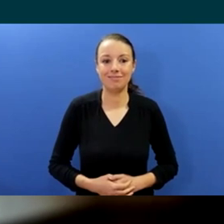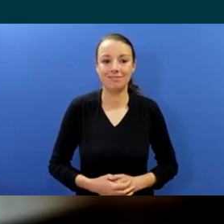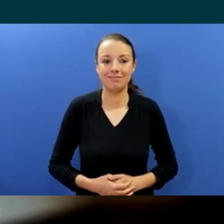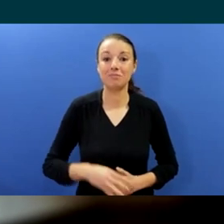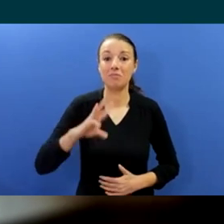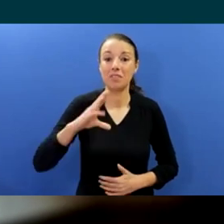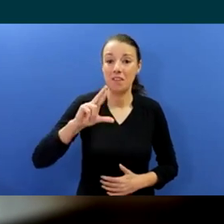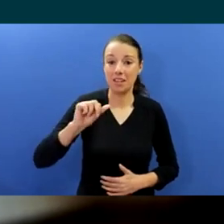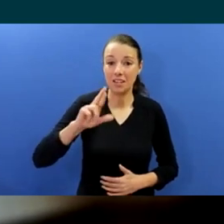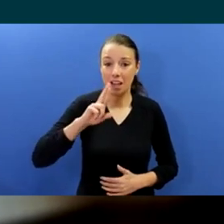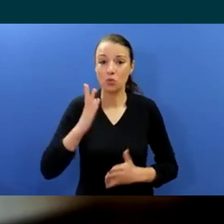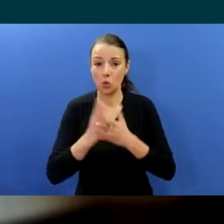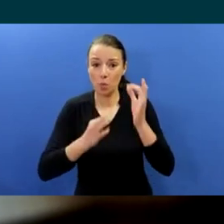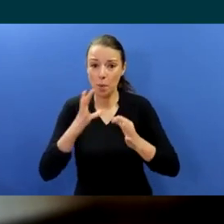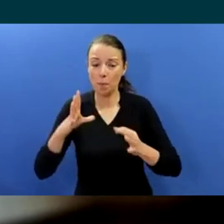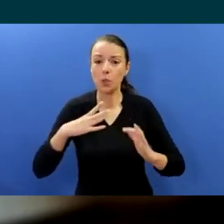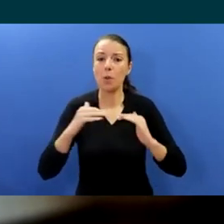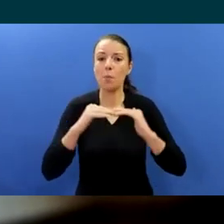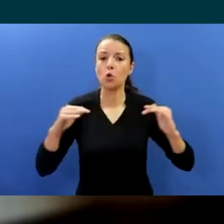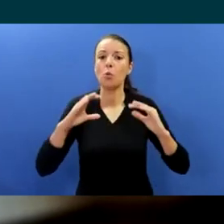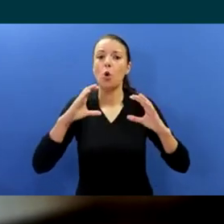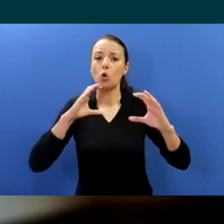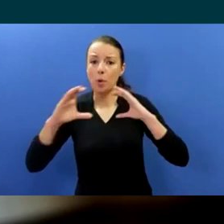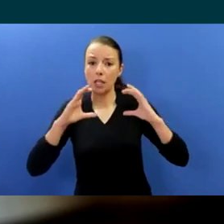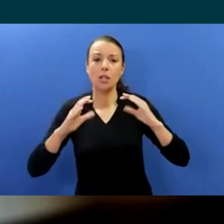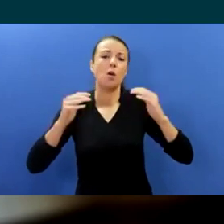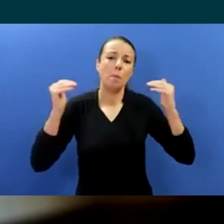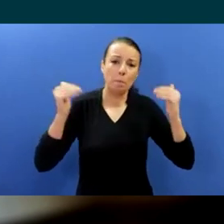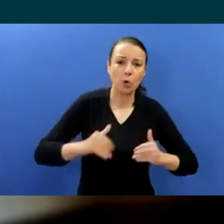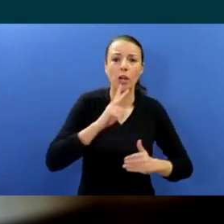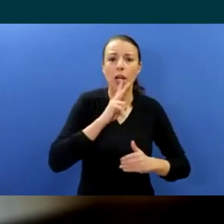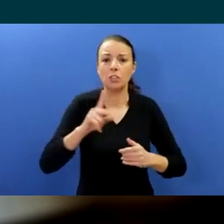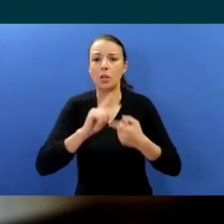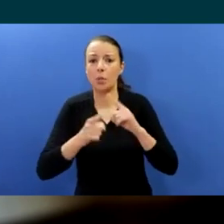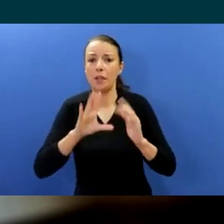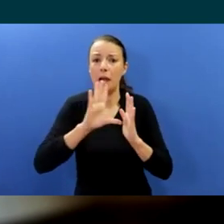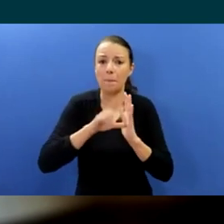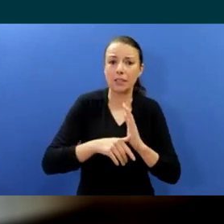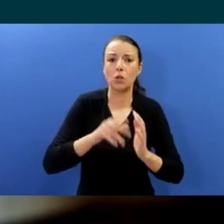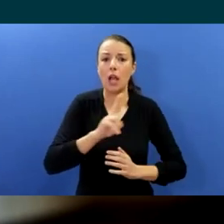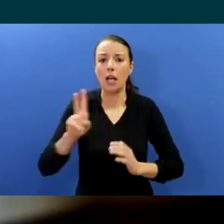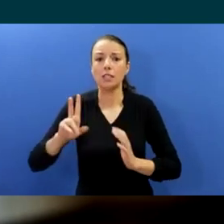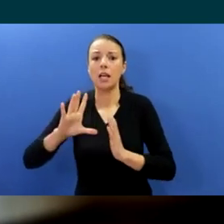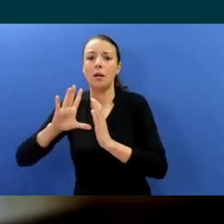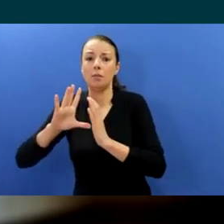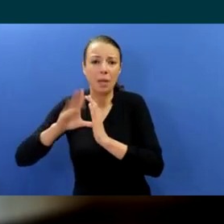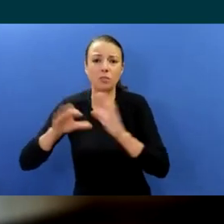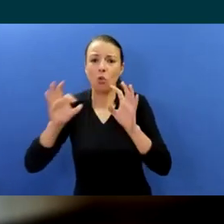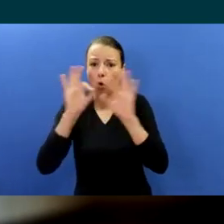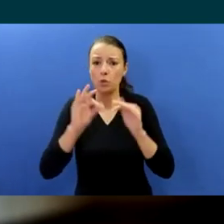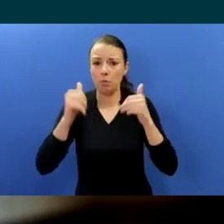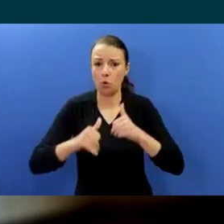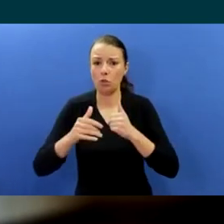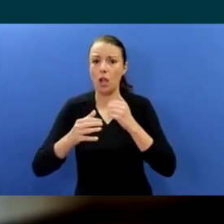of public policies. Sorry, but yeah, my